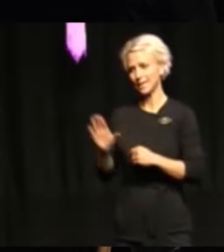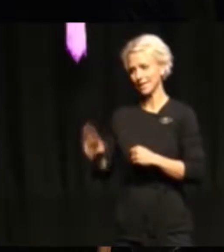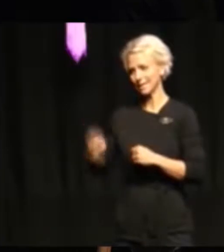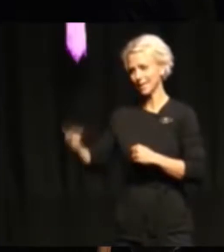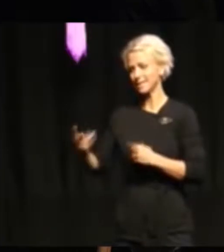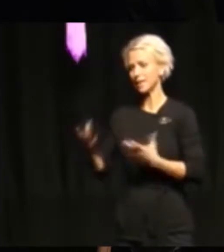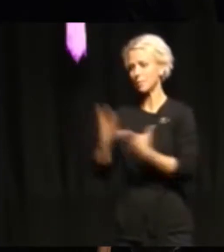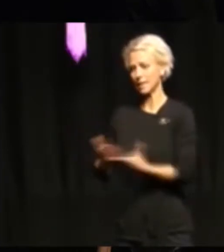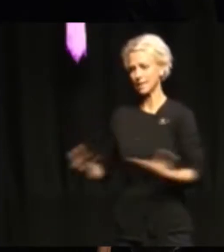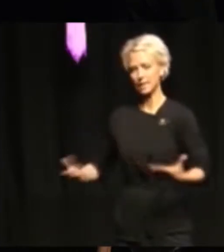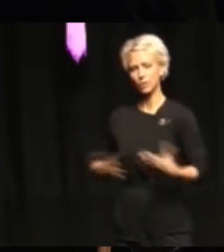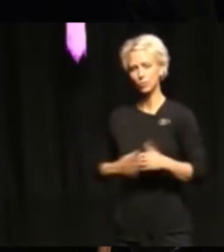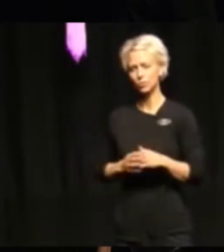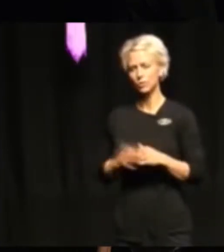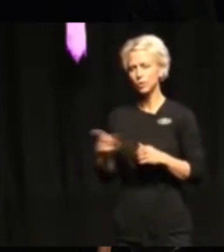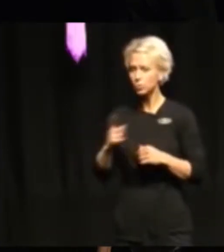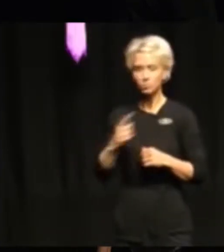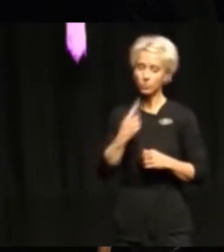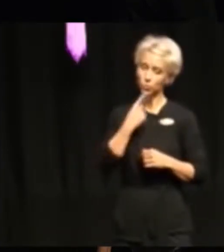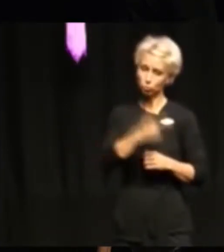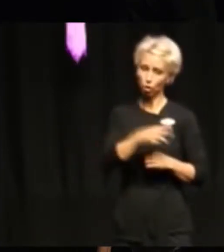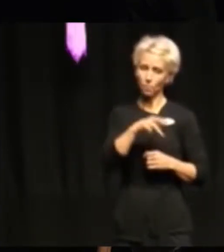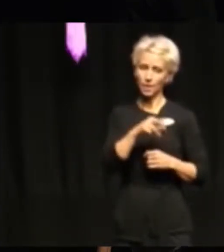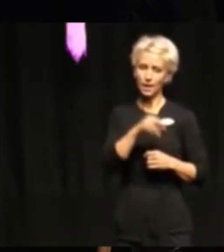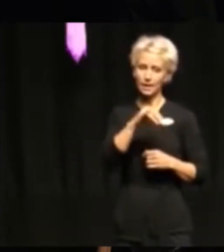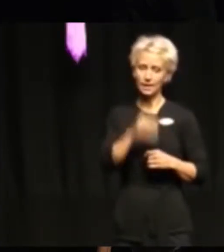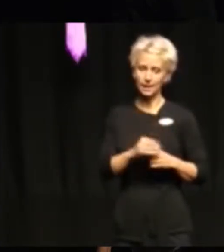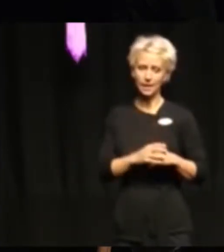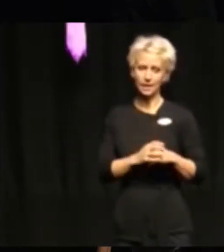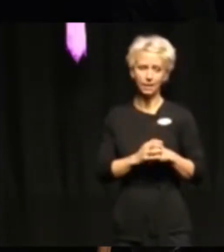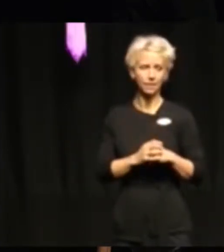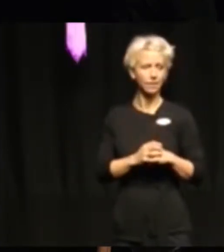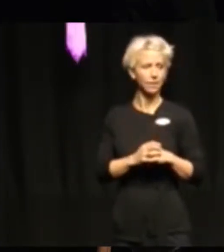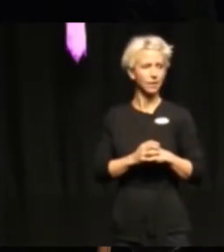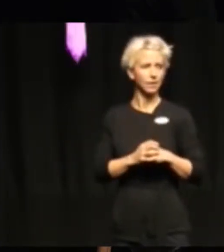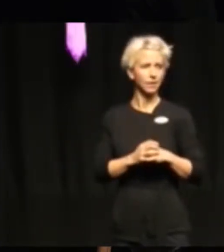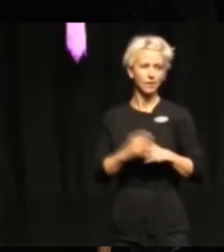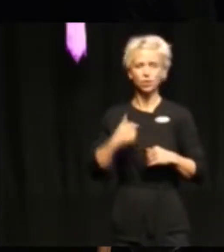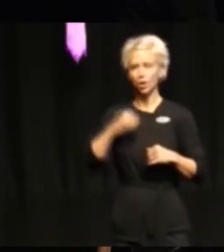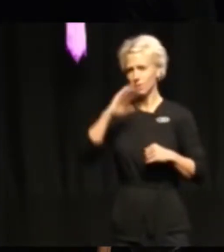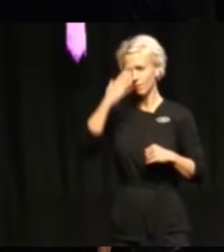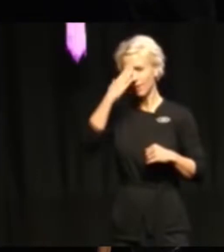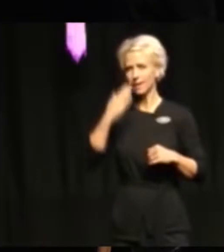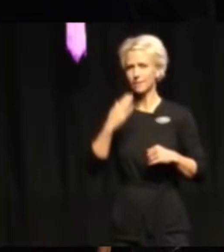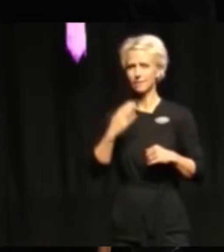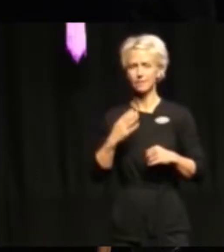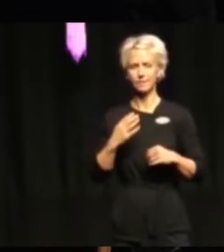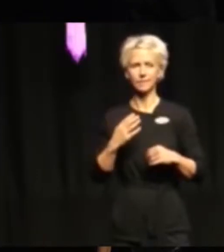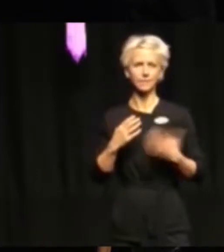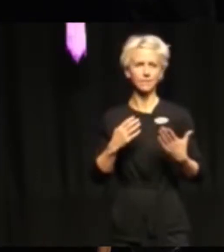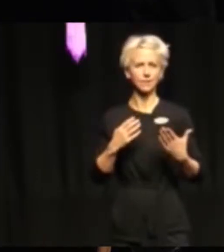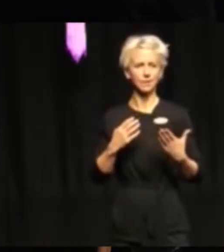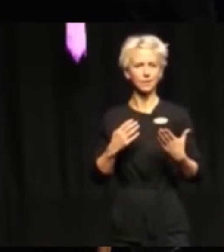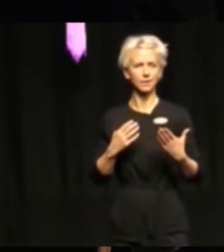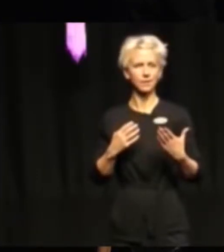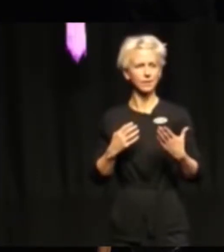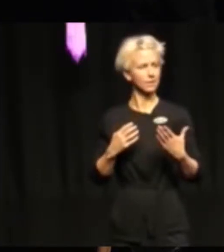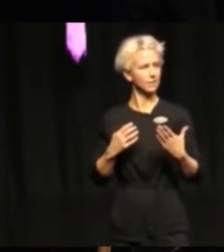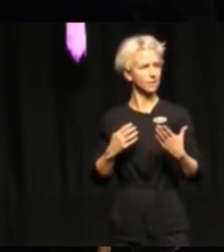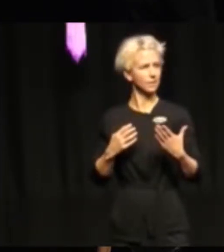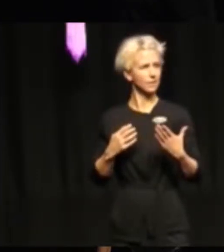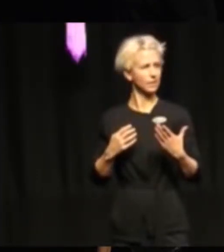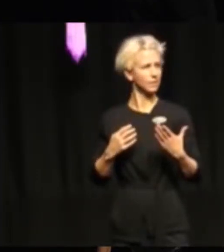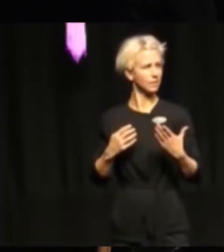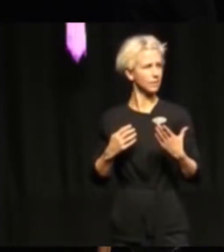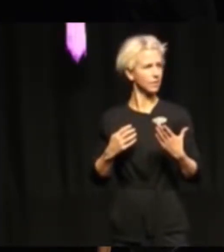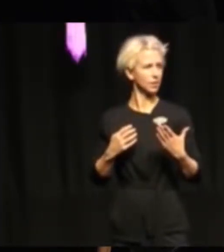presentation, what you're saying, Maria, is also from some states also questioned, because it's really no court in a